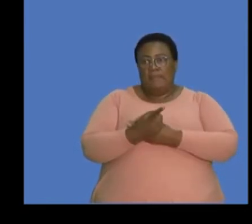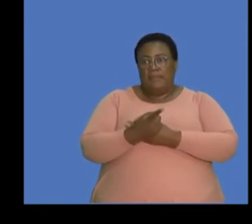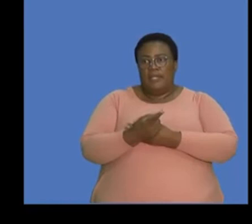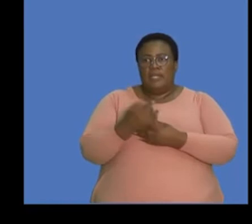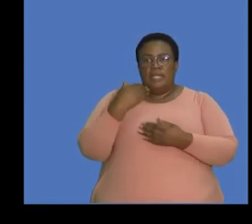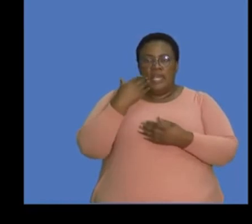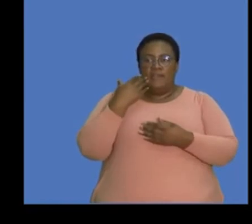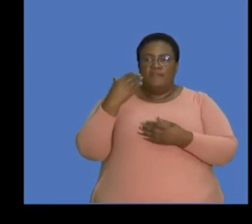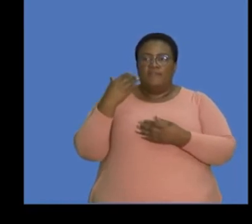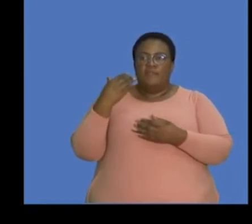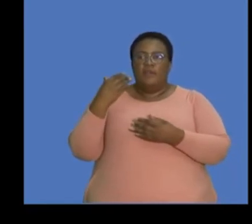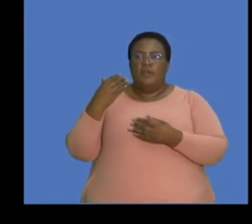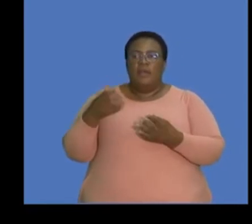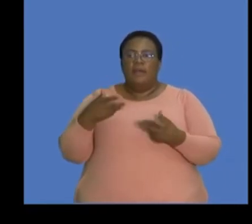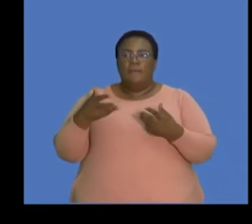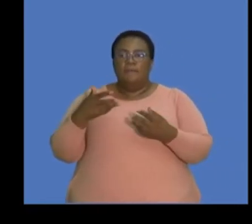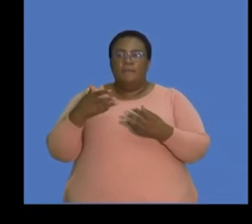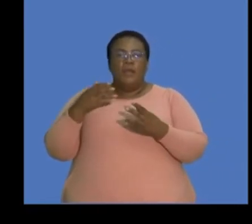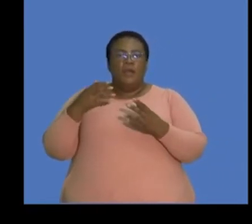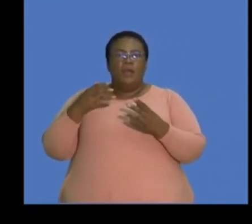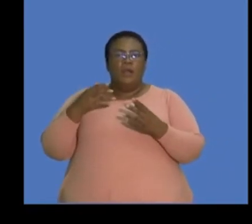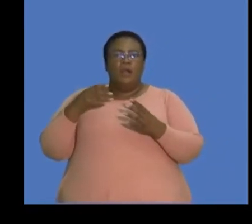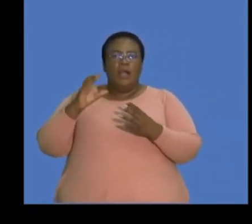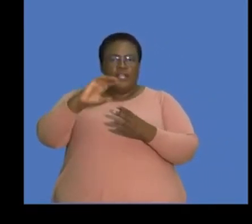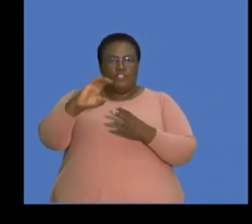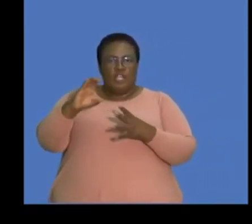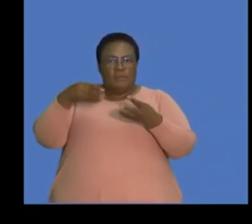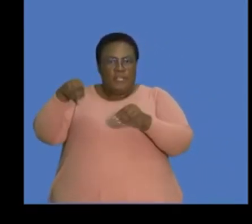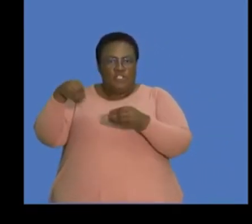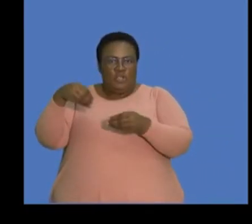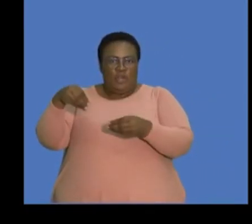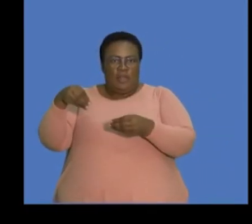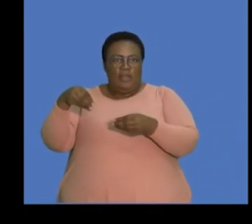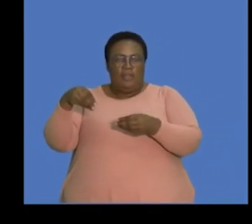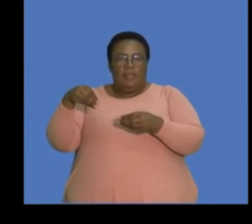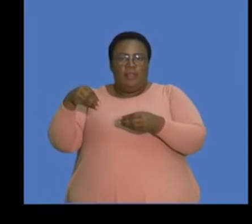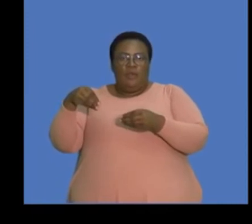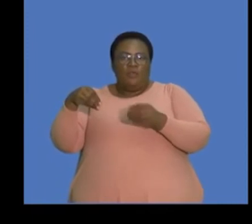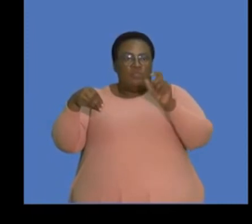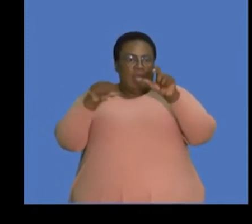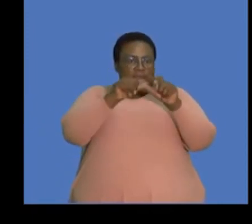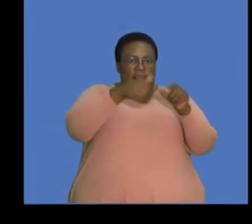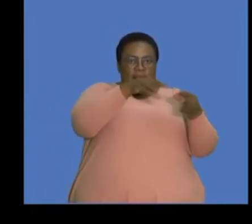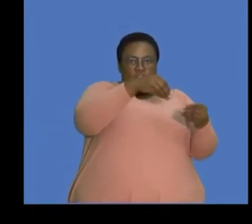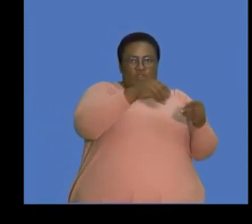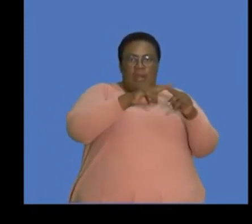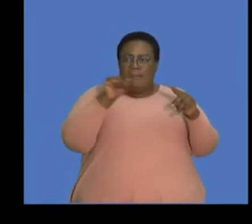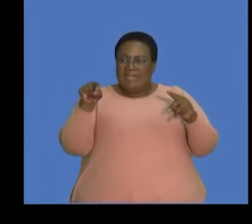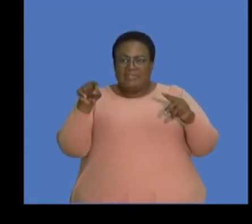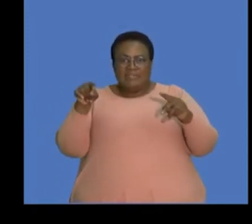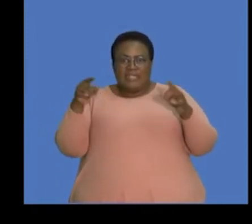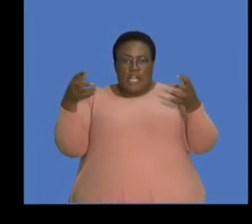we bring a charged material closer to a neutral one without making contact. And remember, we spoke about field forces, field